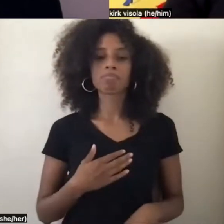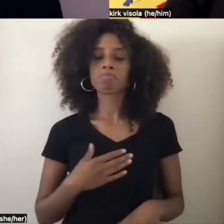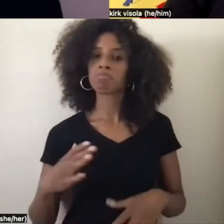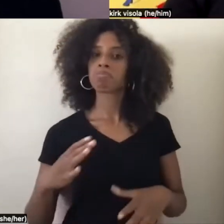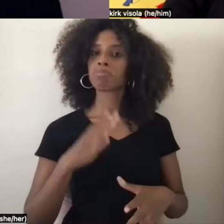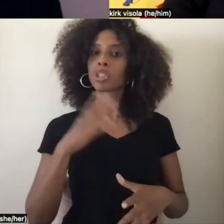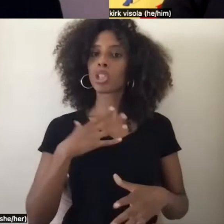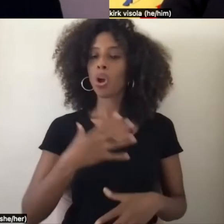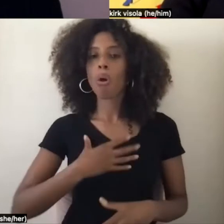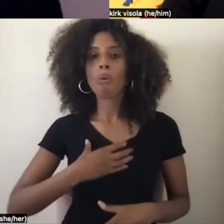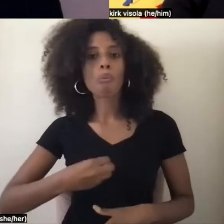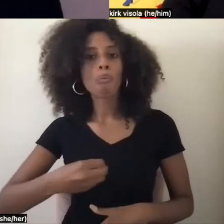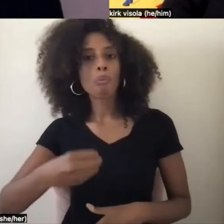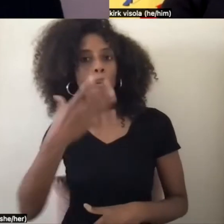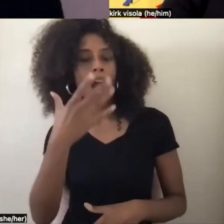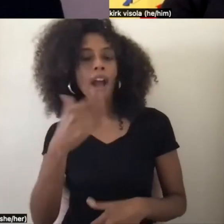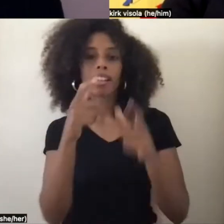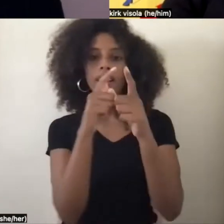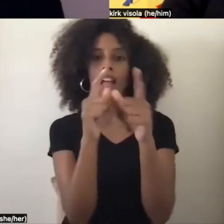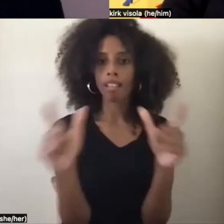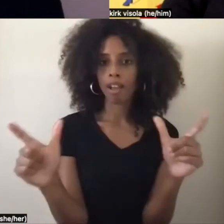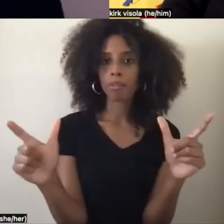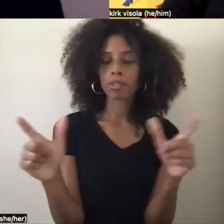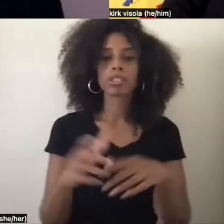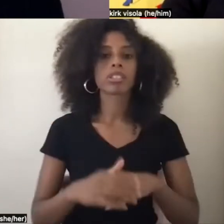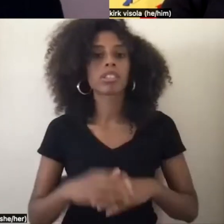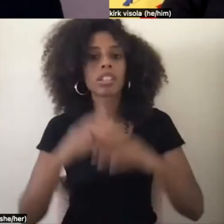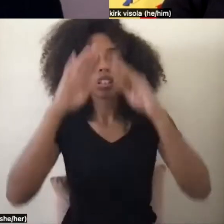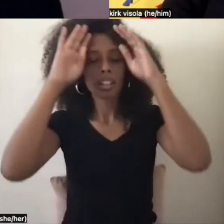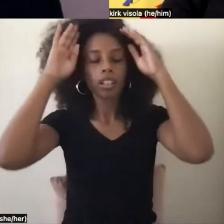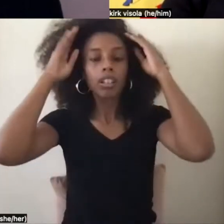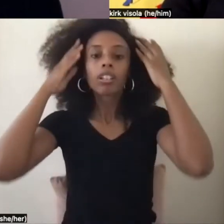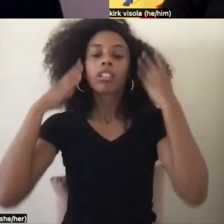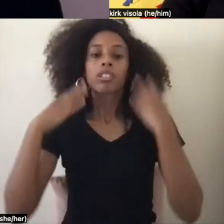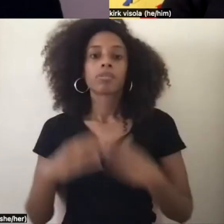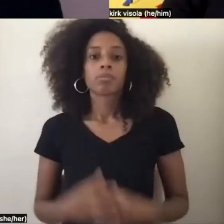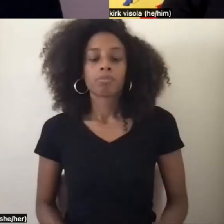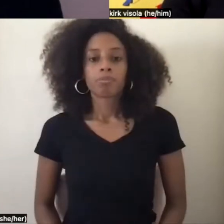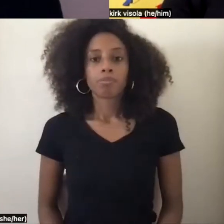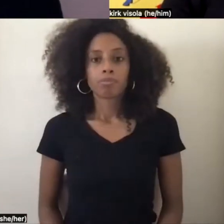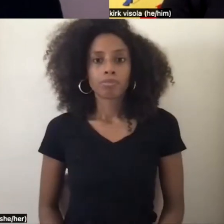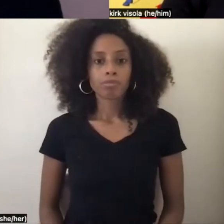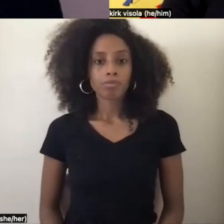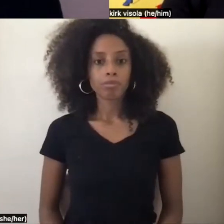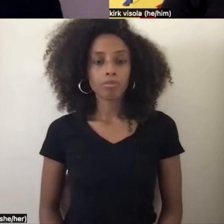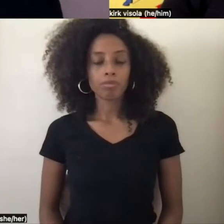assessment, right? They don't expect to go to somebody with